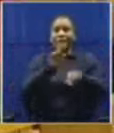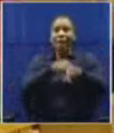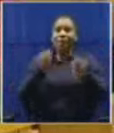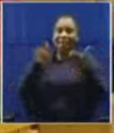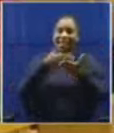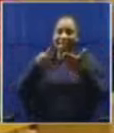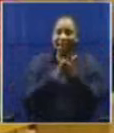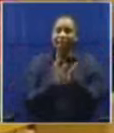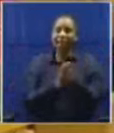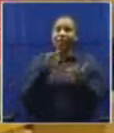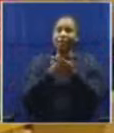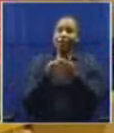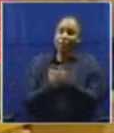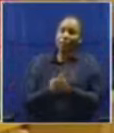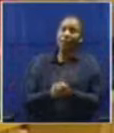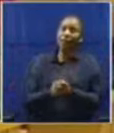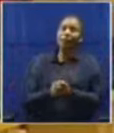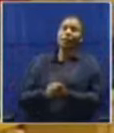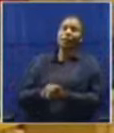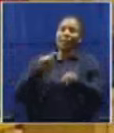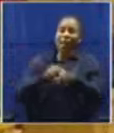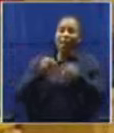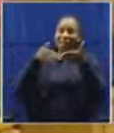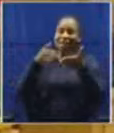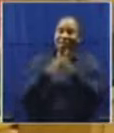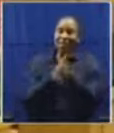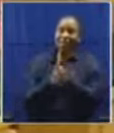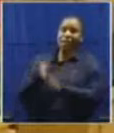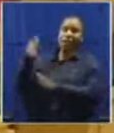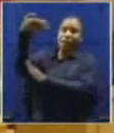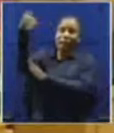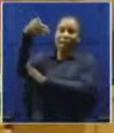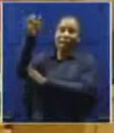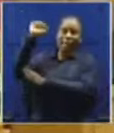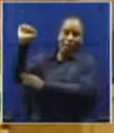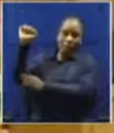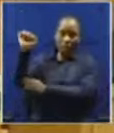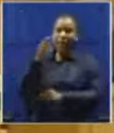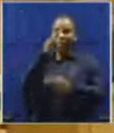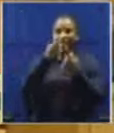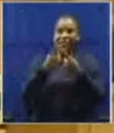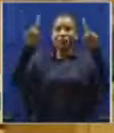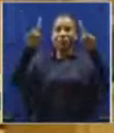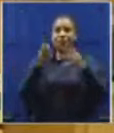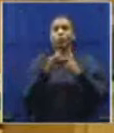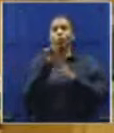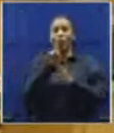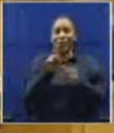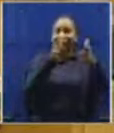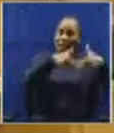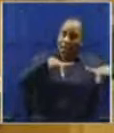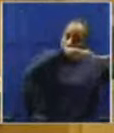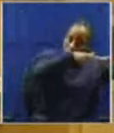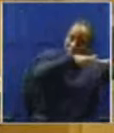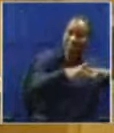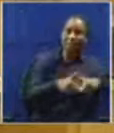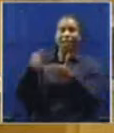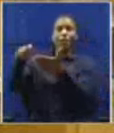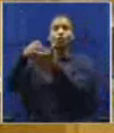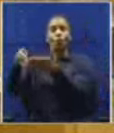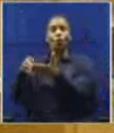it's a hate speech yesterday. So you must differentiate between the language and the song. We have no problem singing